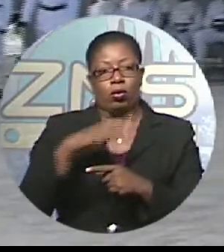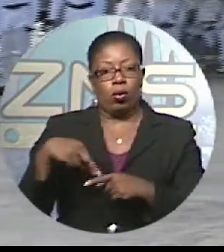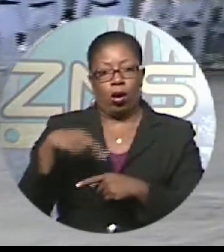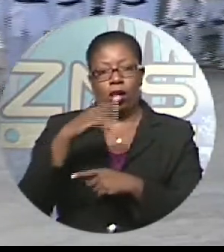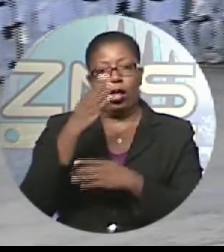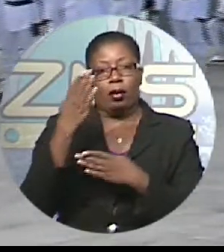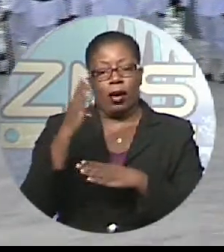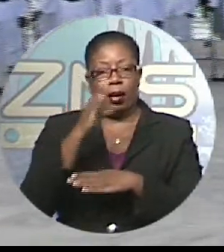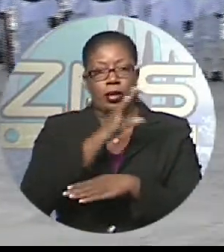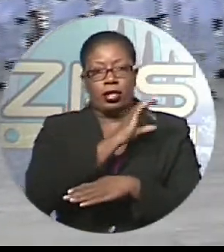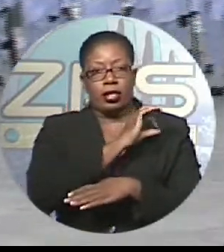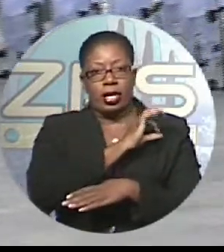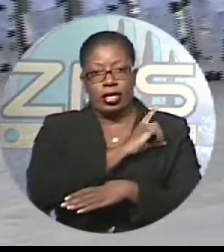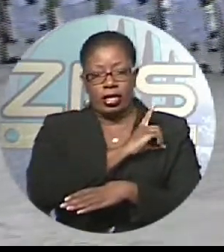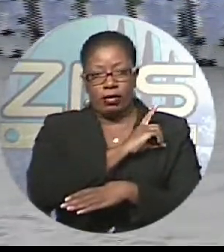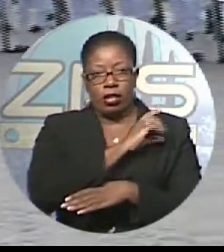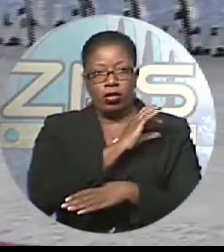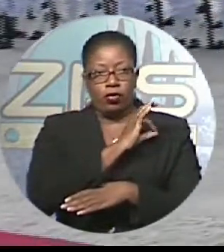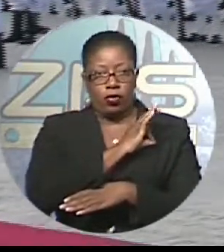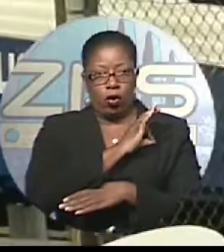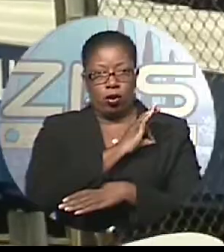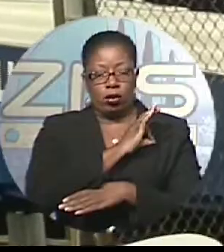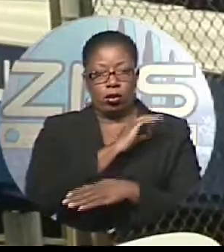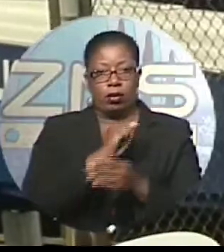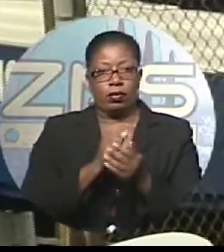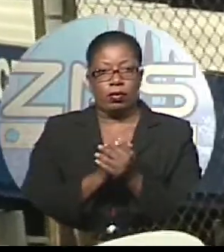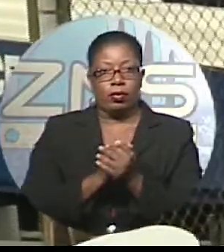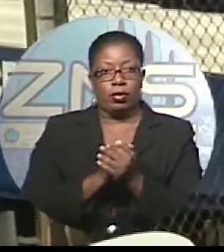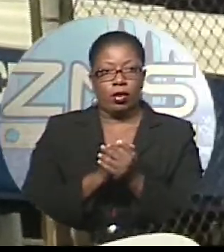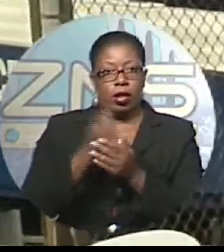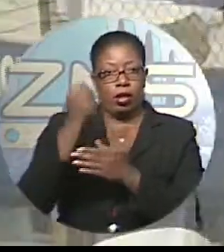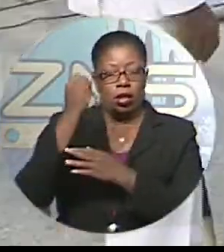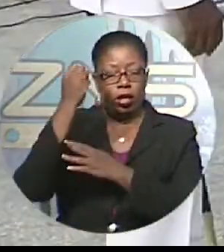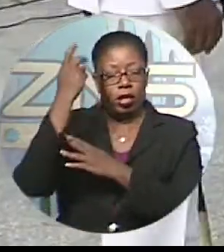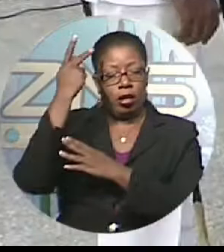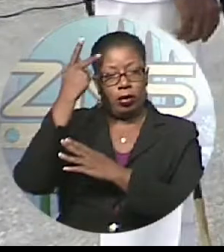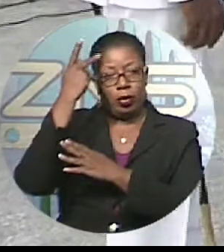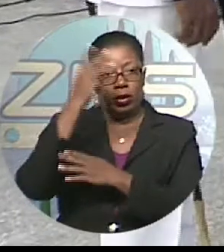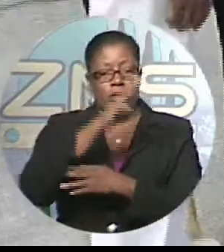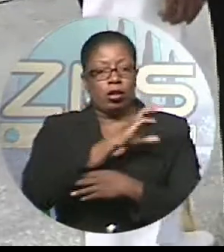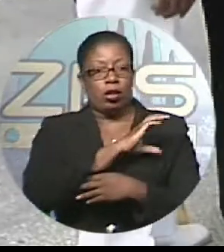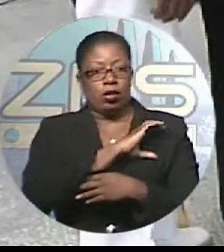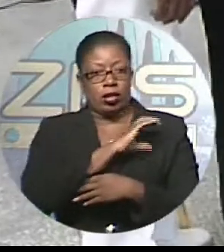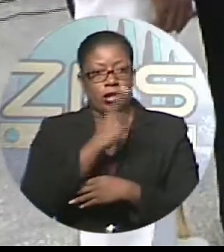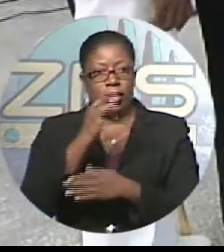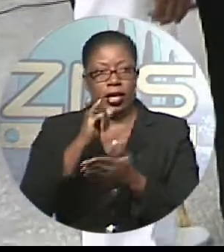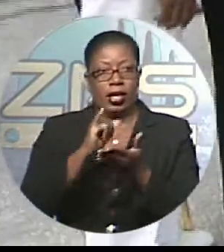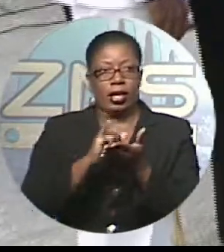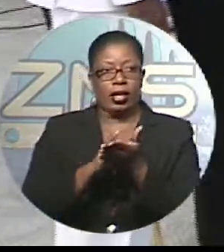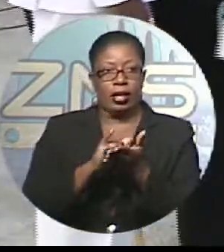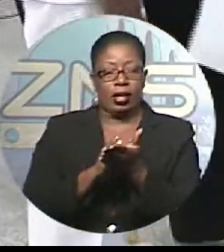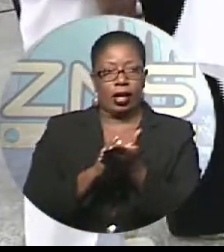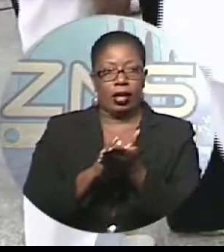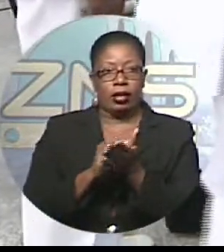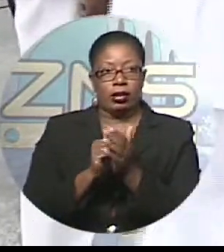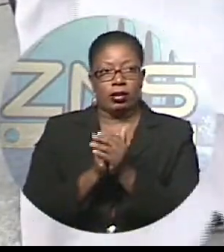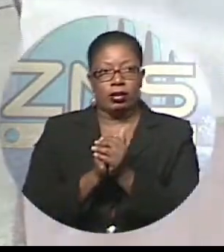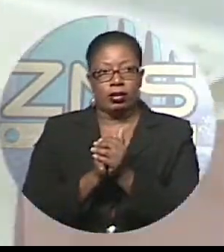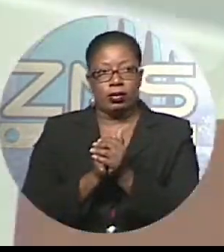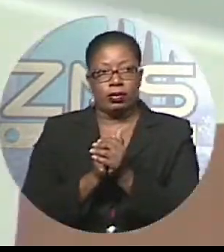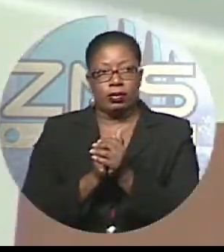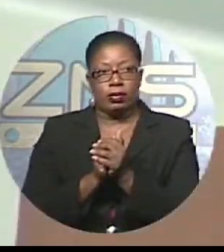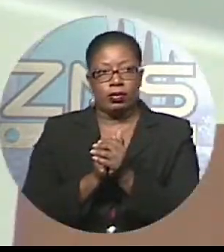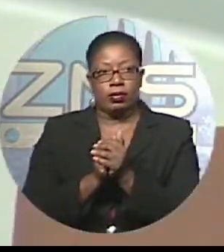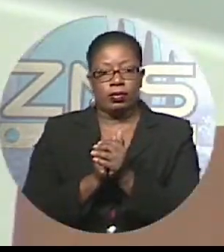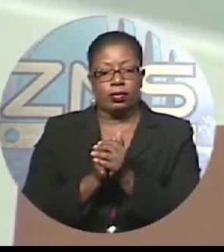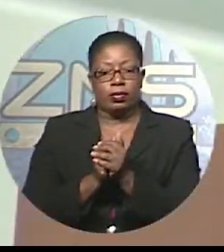Force. Prime Minister the Right Honorable Perry Christie said Sir Arthur's honor is fitting for the service he has rendered. So on